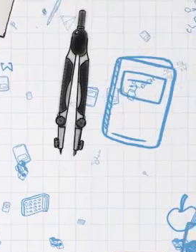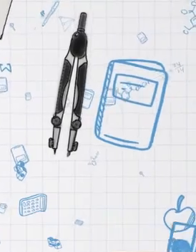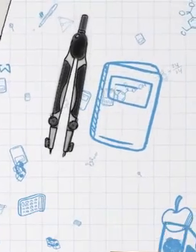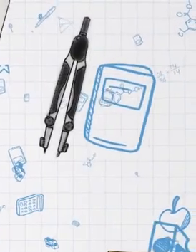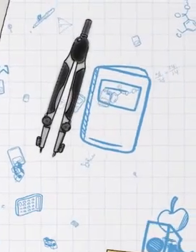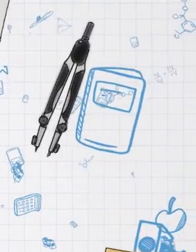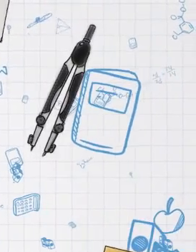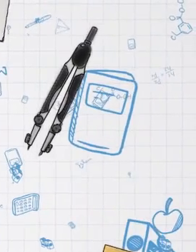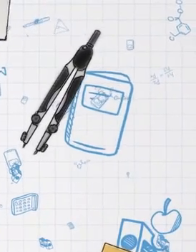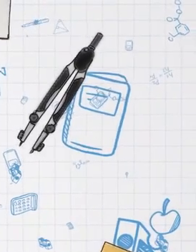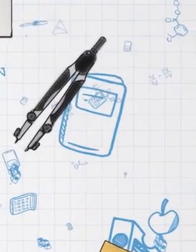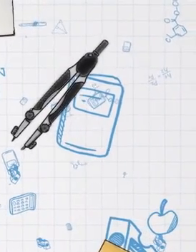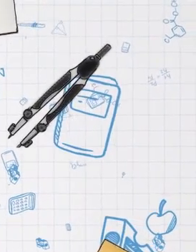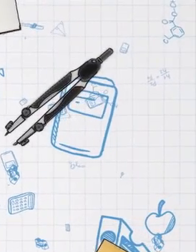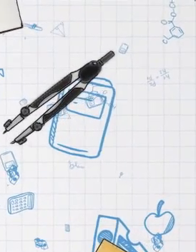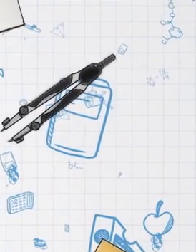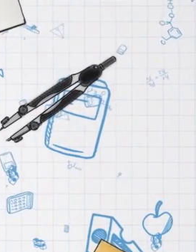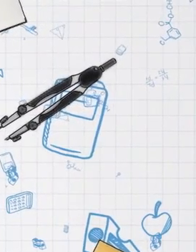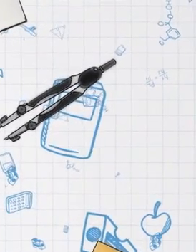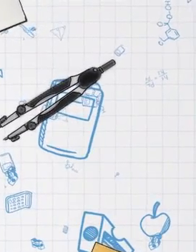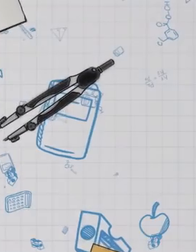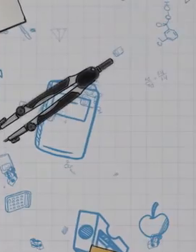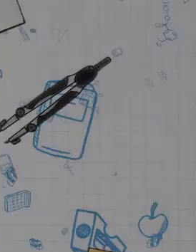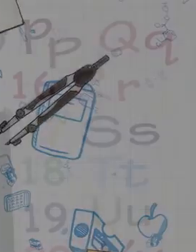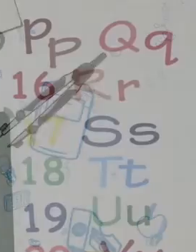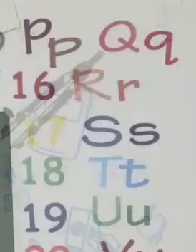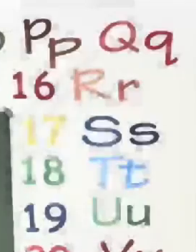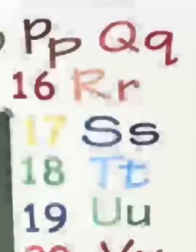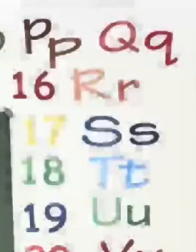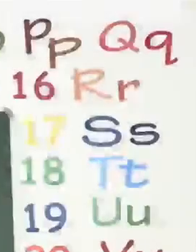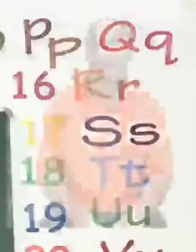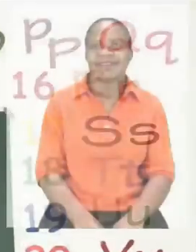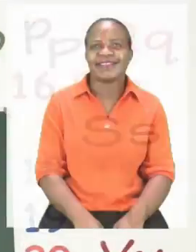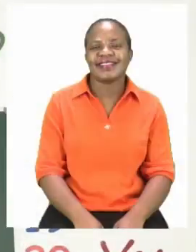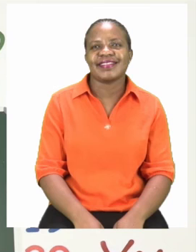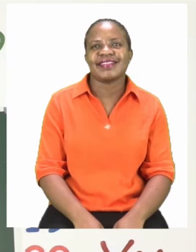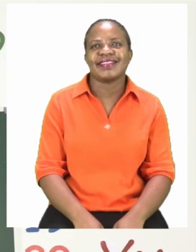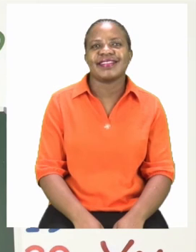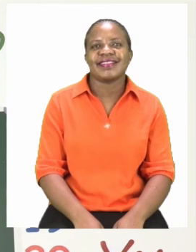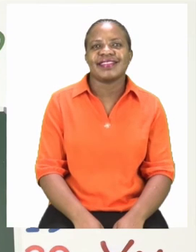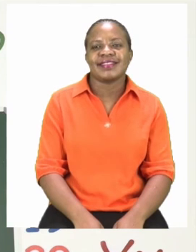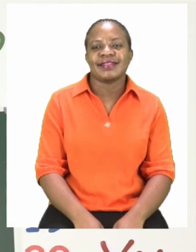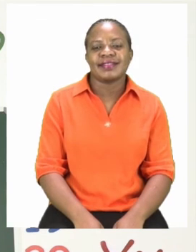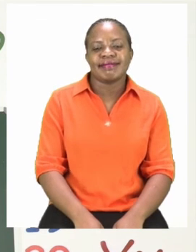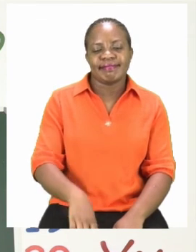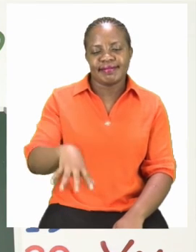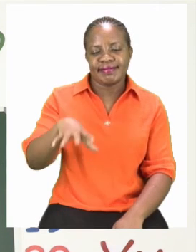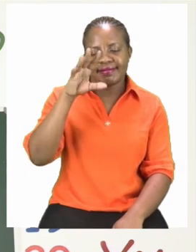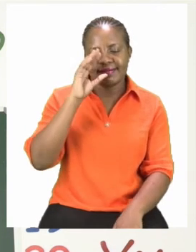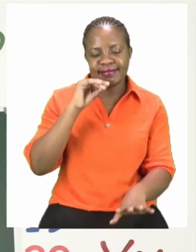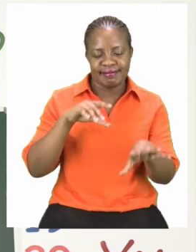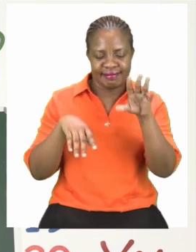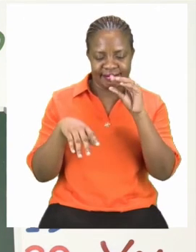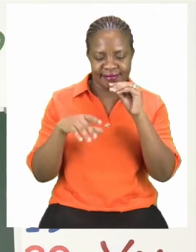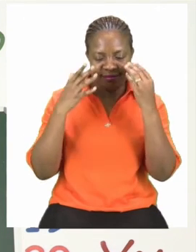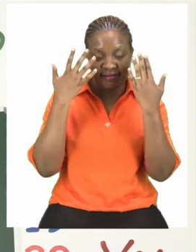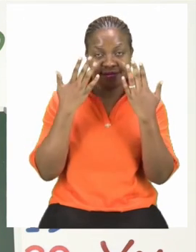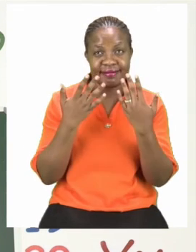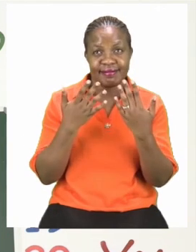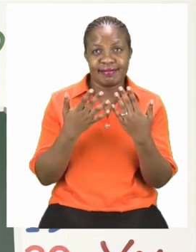5, 6. There are also 6 on this side. So half